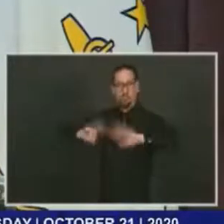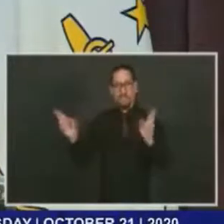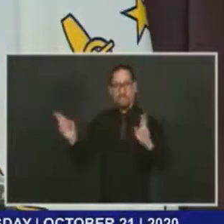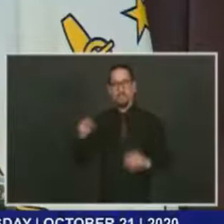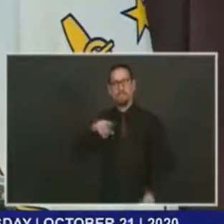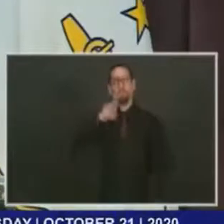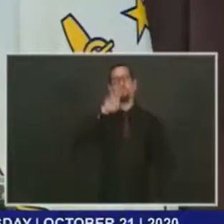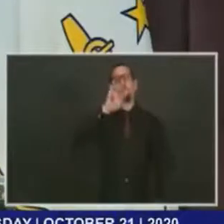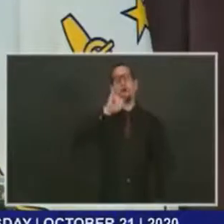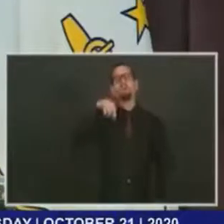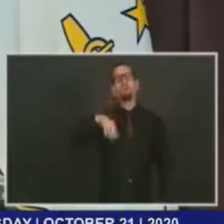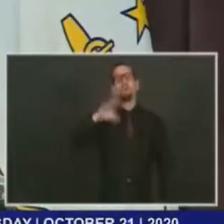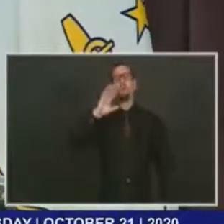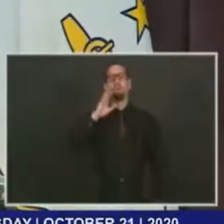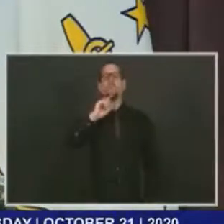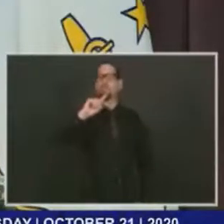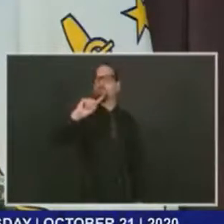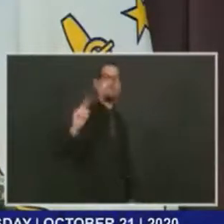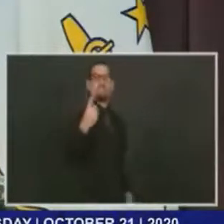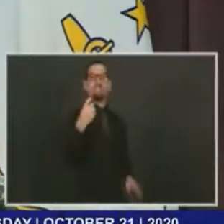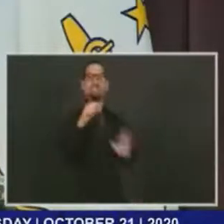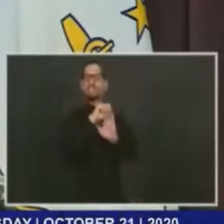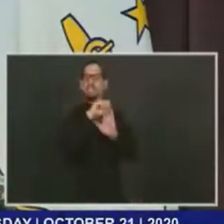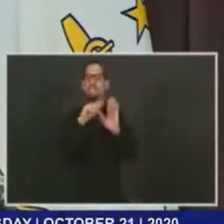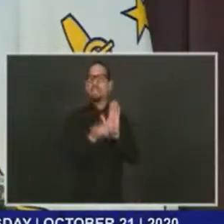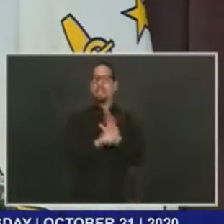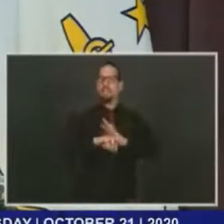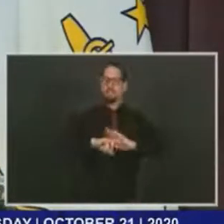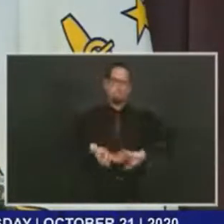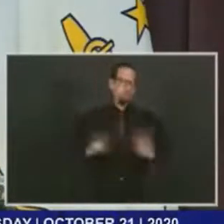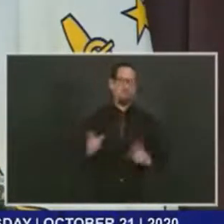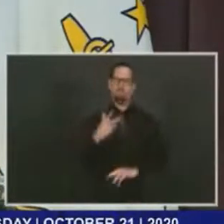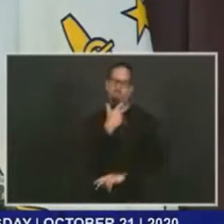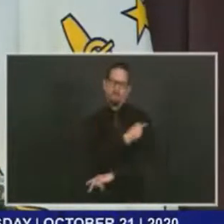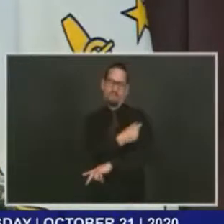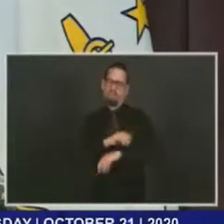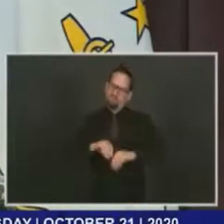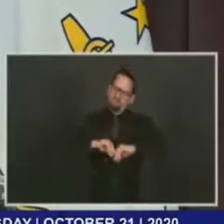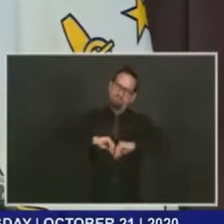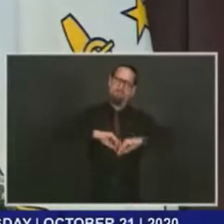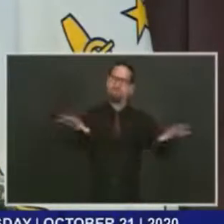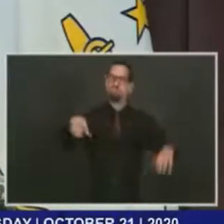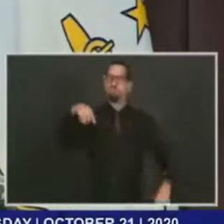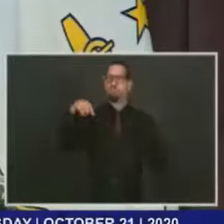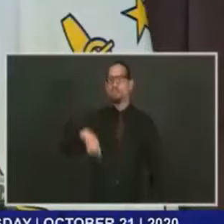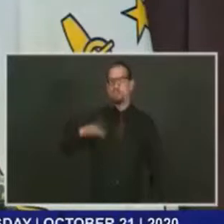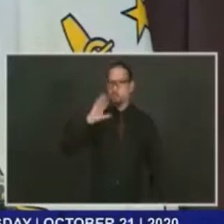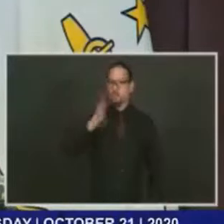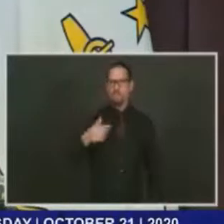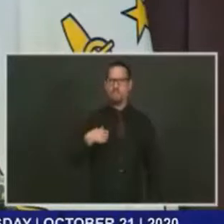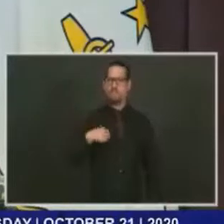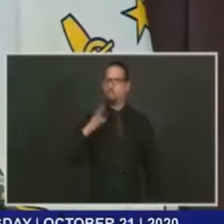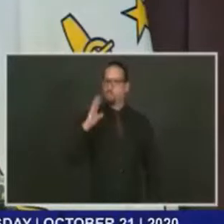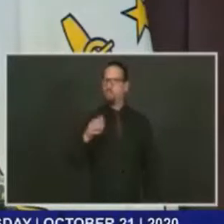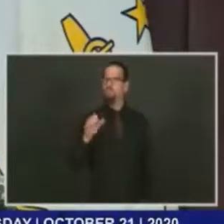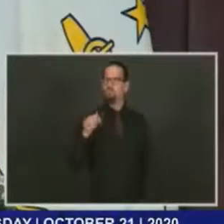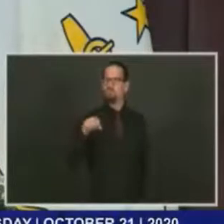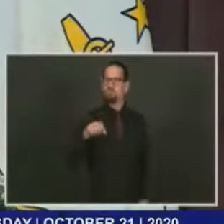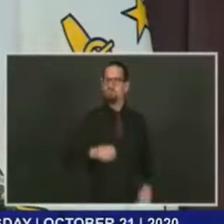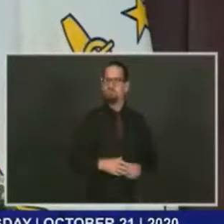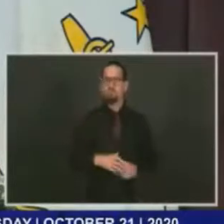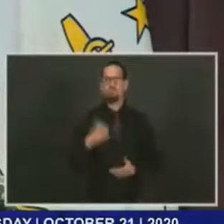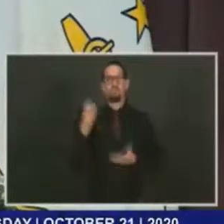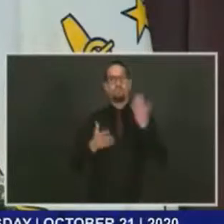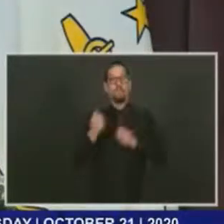line so we can get Rhode Island back to a place where we can, move on at some point in time next